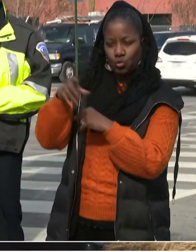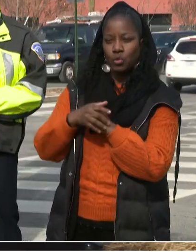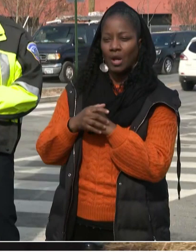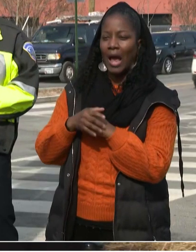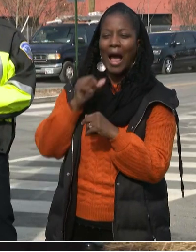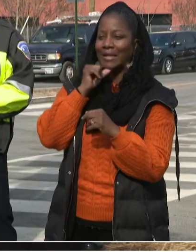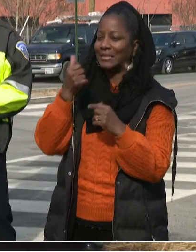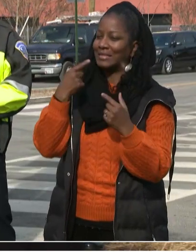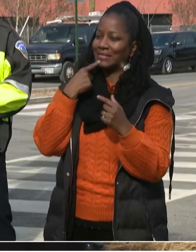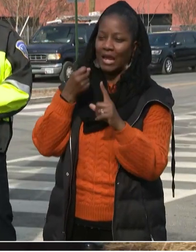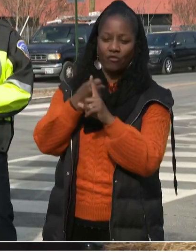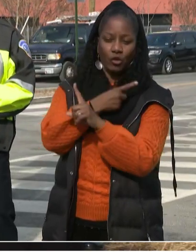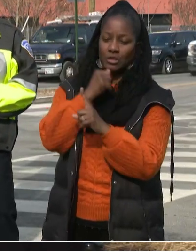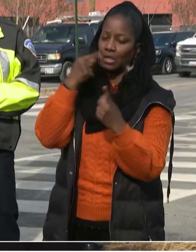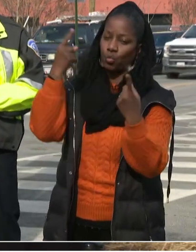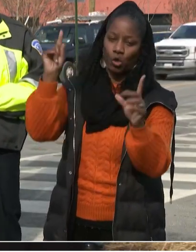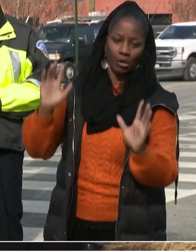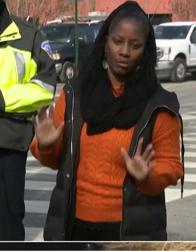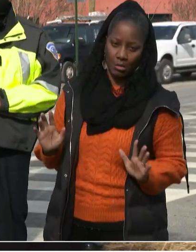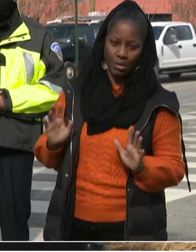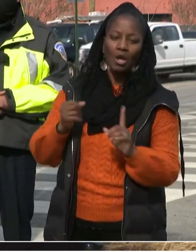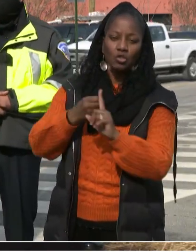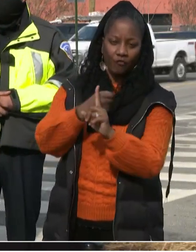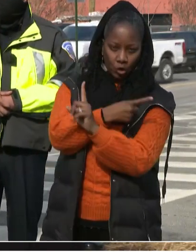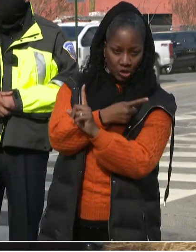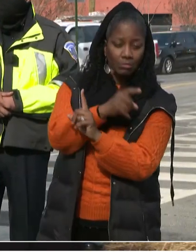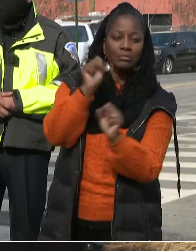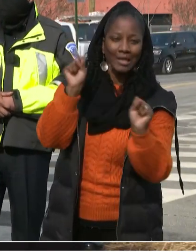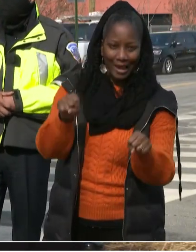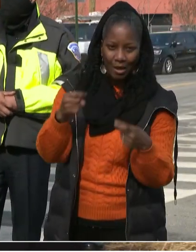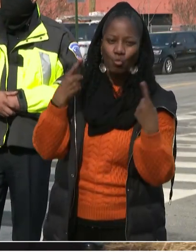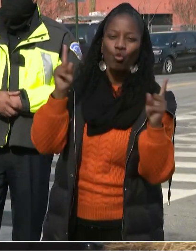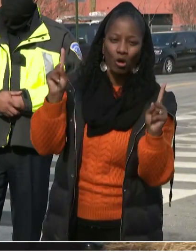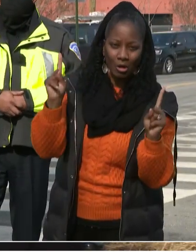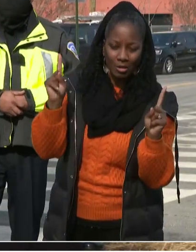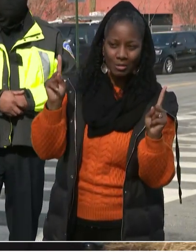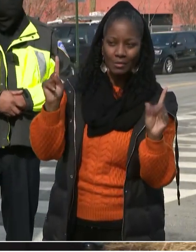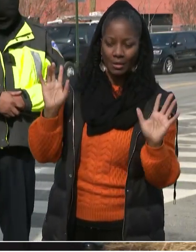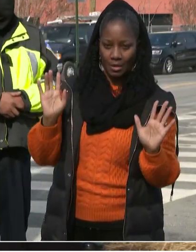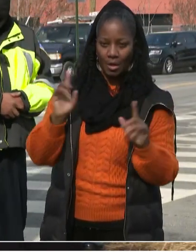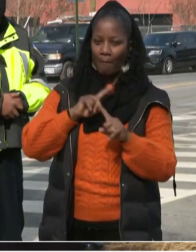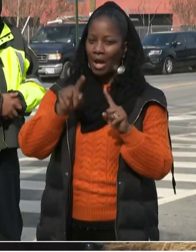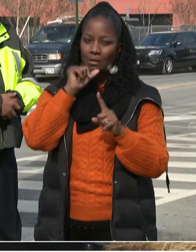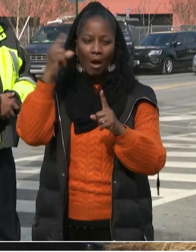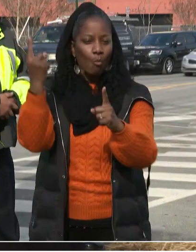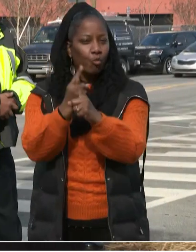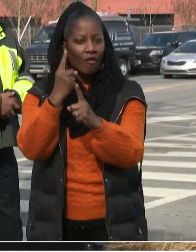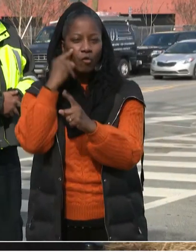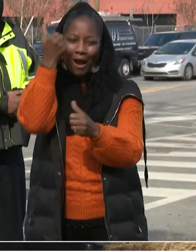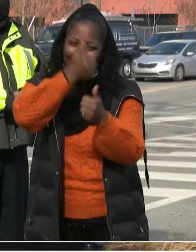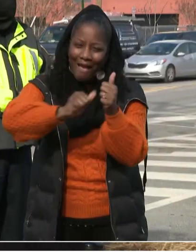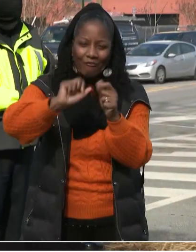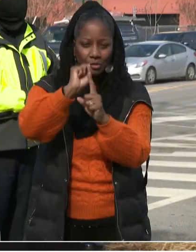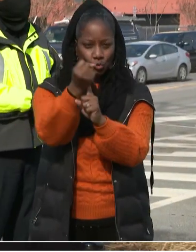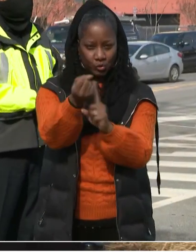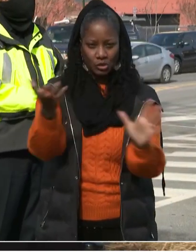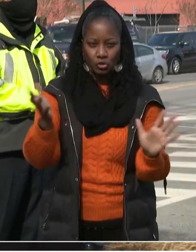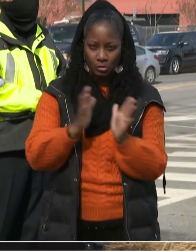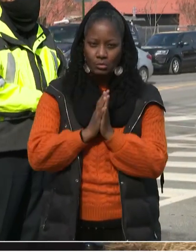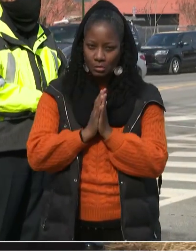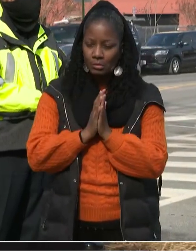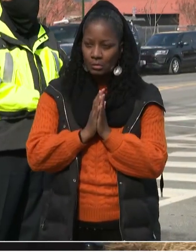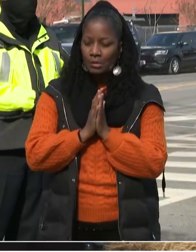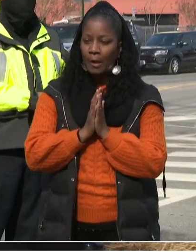diversion doesn't work. Diversion can work. It's just not appropriate for every situation, and there has to